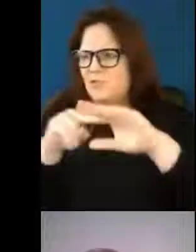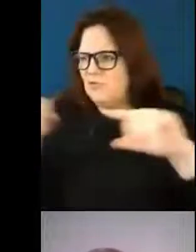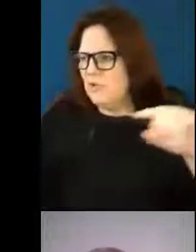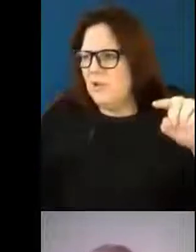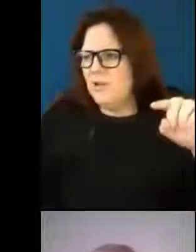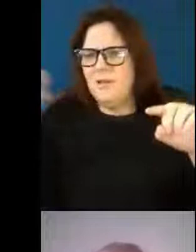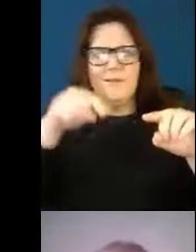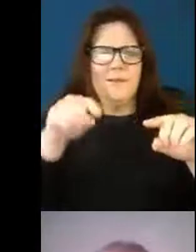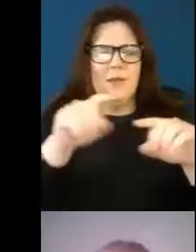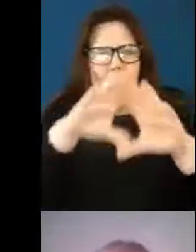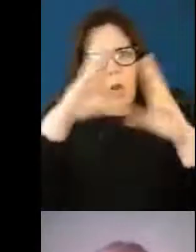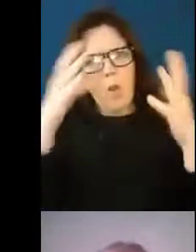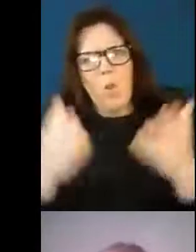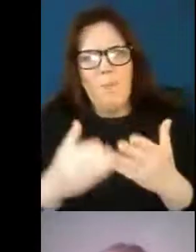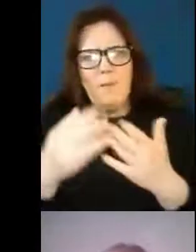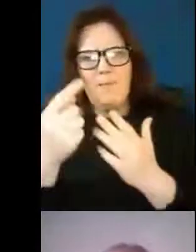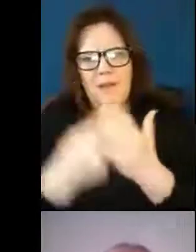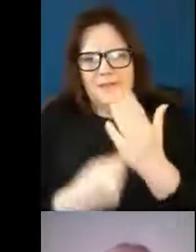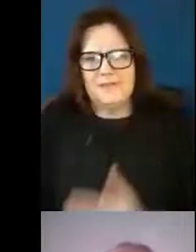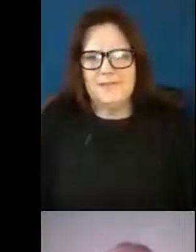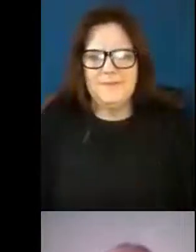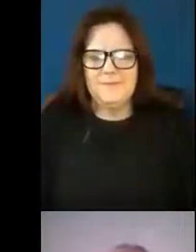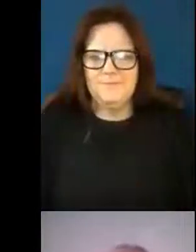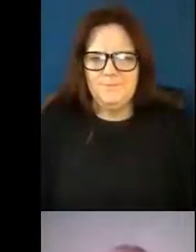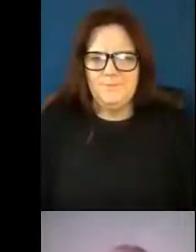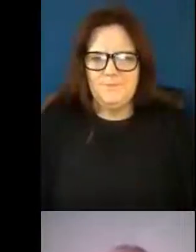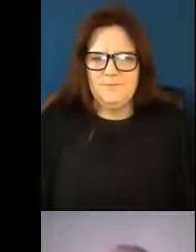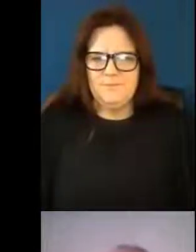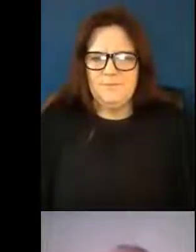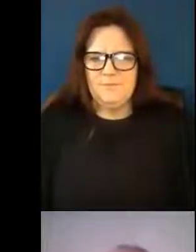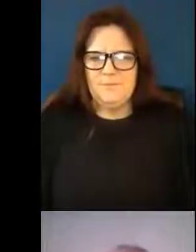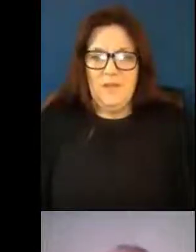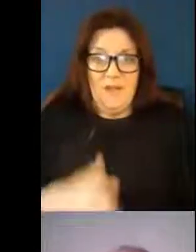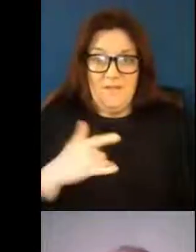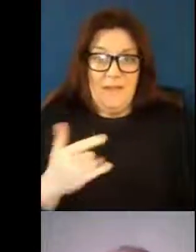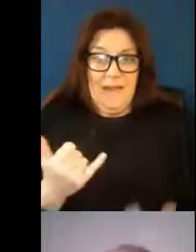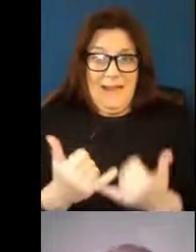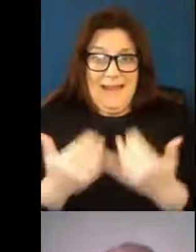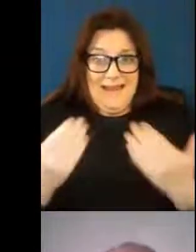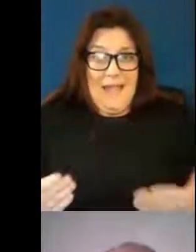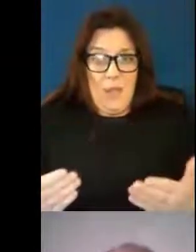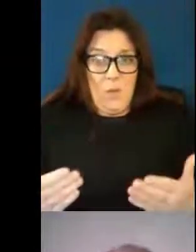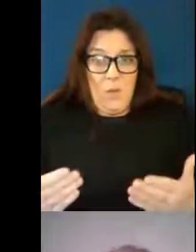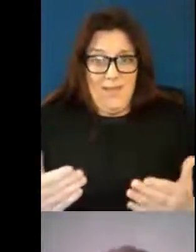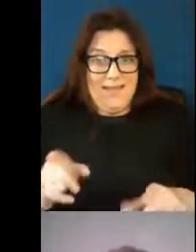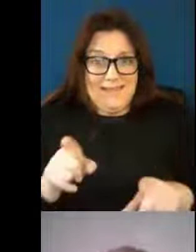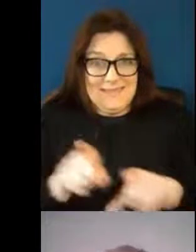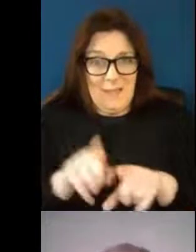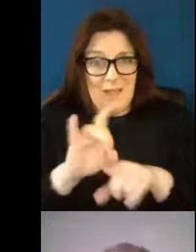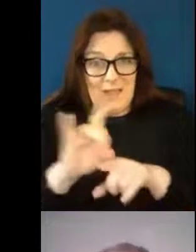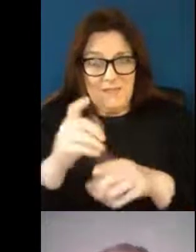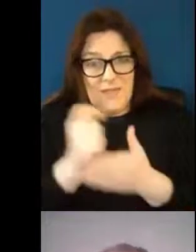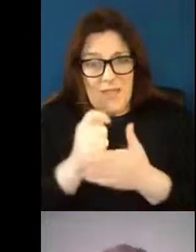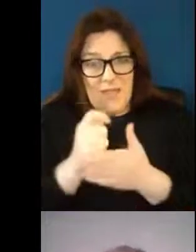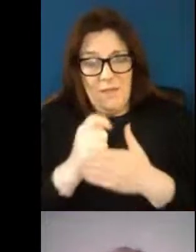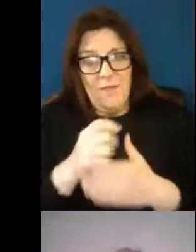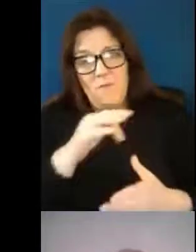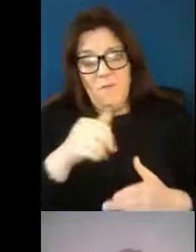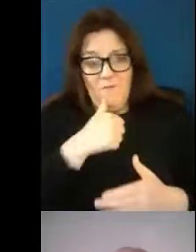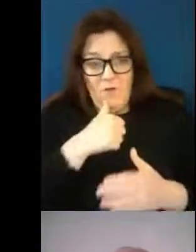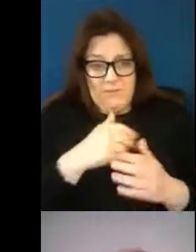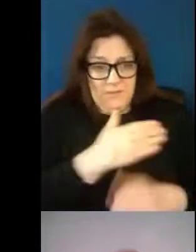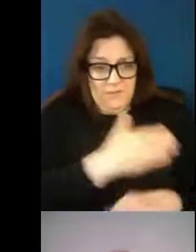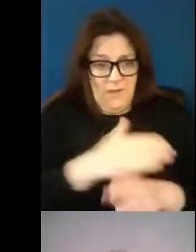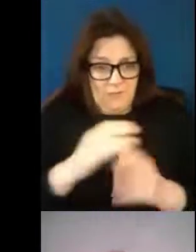policies. I feel like we're almost at a similar time, and that the necessity, I think, at this time